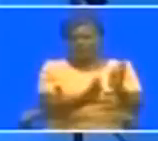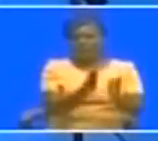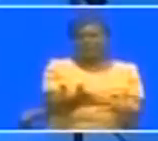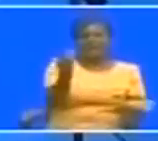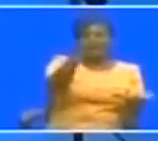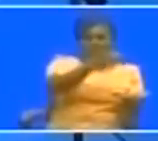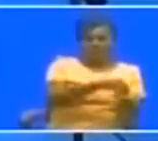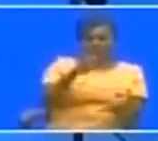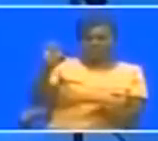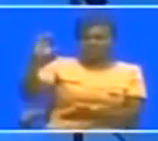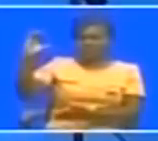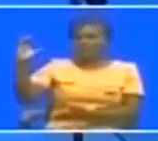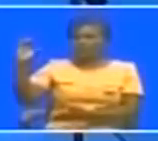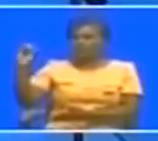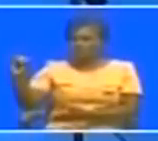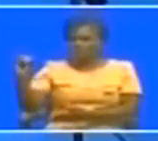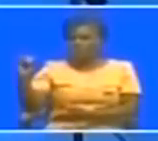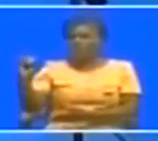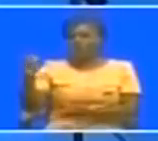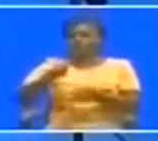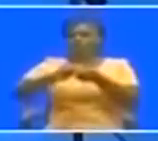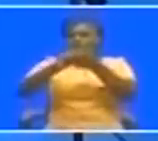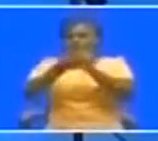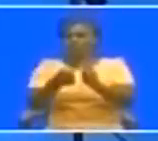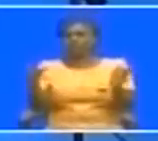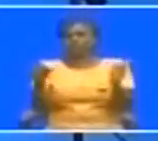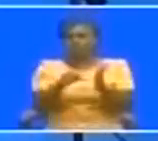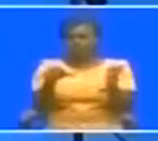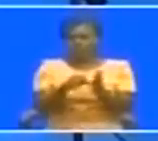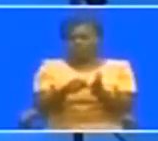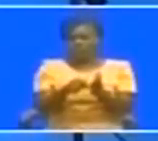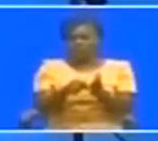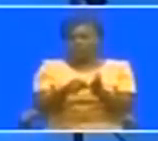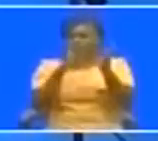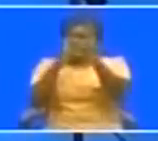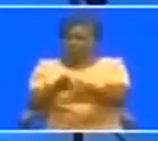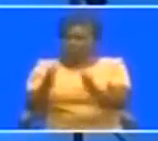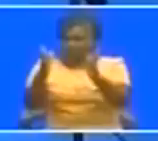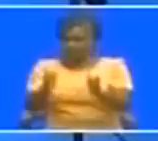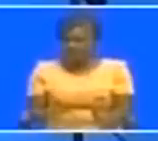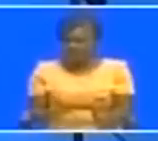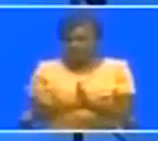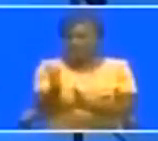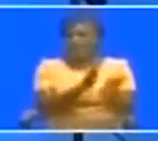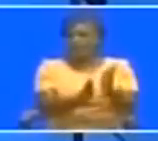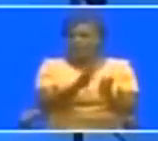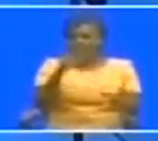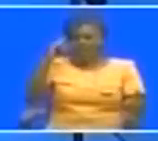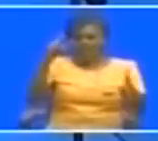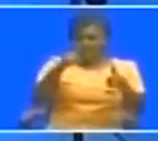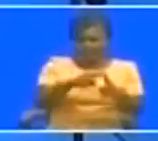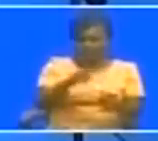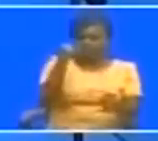led by Chief Executive Julius Kipng’etich to revive the ailing retailer. And as Michael Karanja now reports, the plan is to first